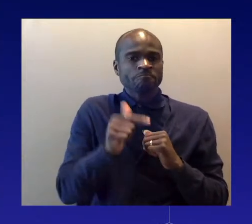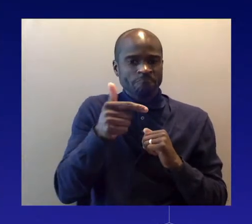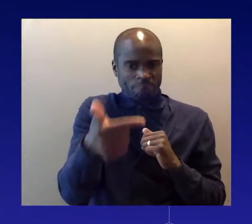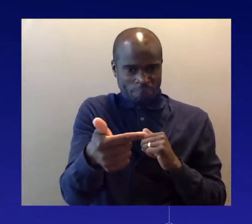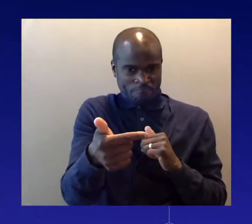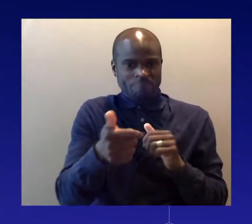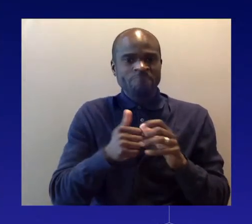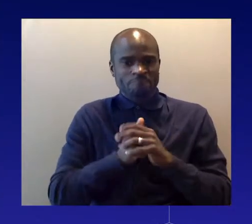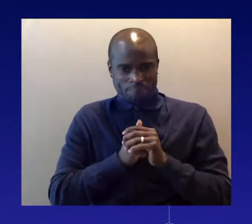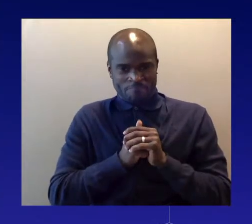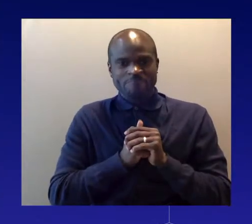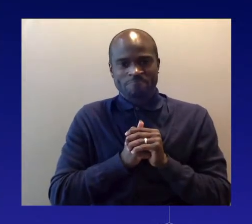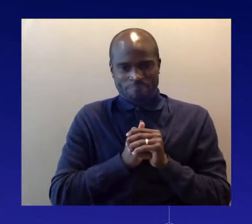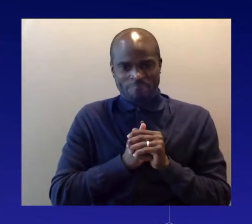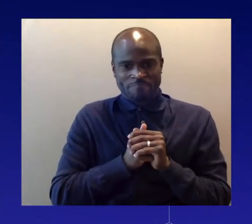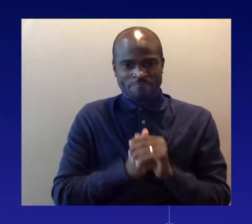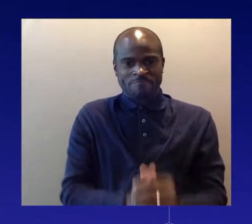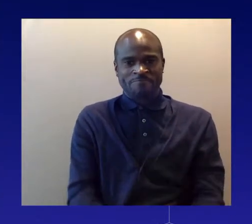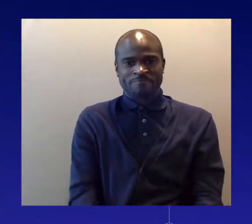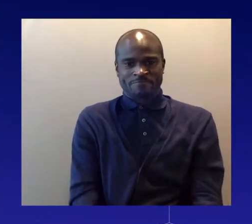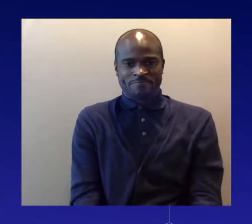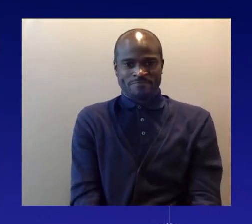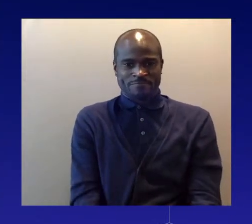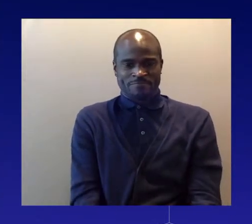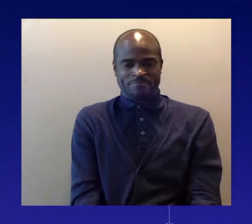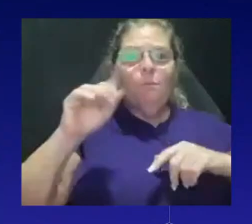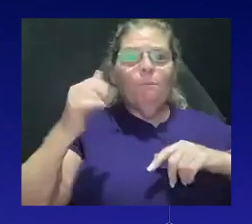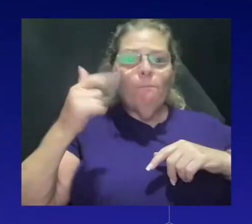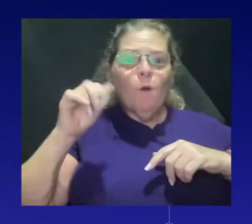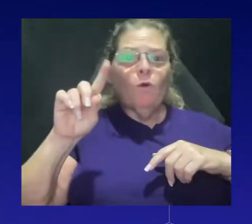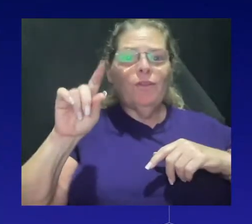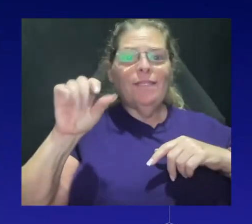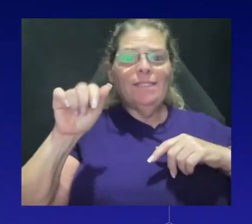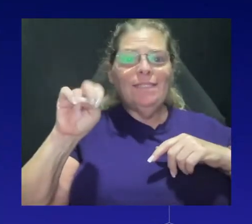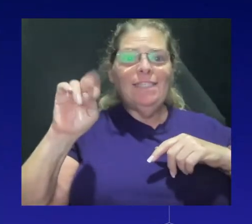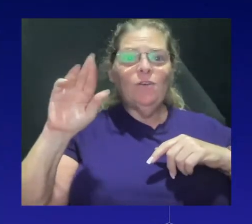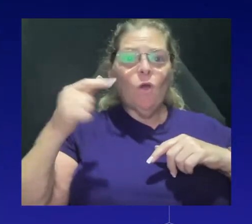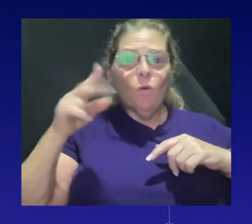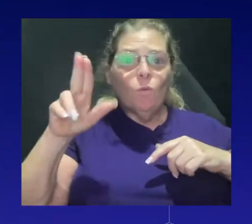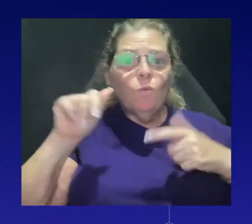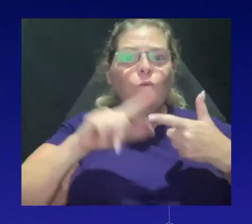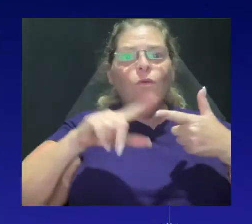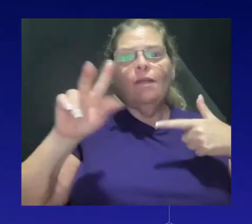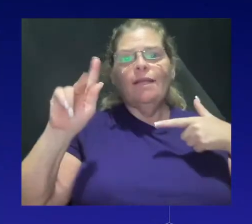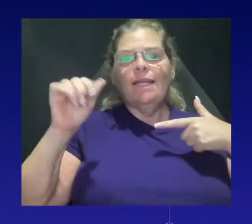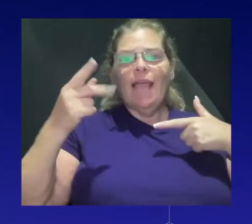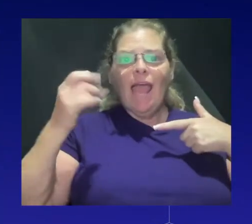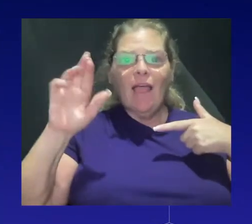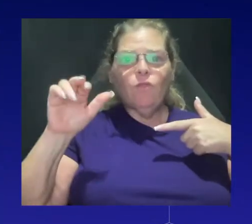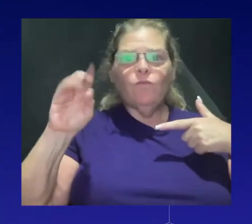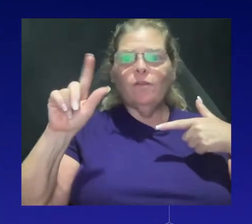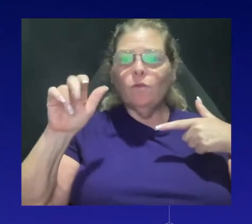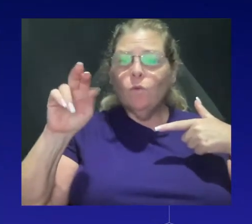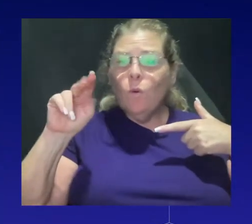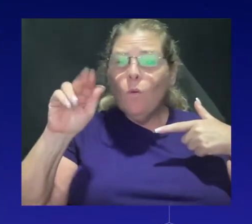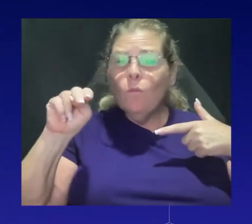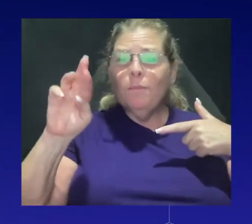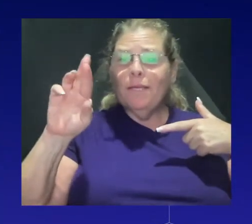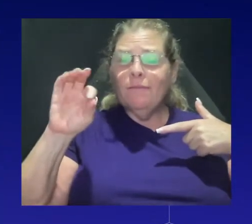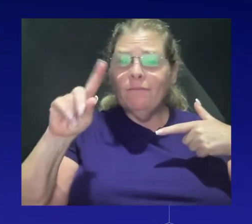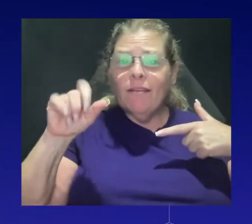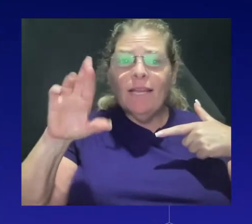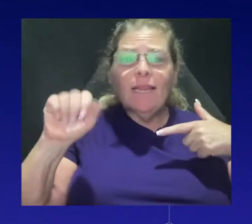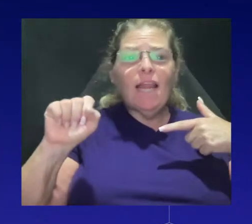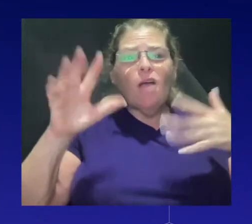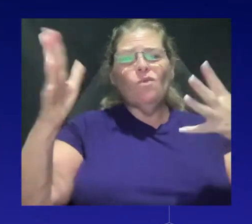Dina Arguello, and Catherine Coleman Flowers, who worked alongside our agencies and Department of Justice and Health and Human Services in putting a path